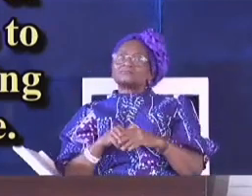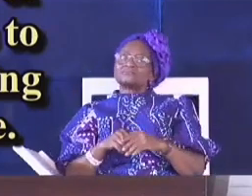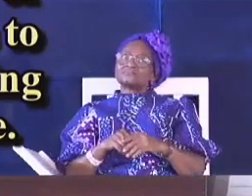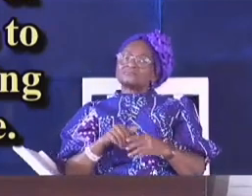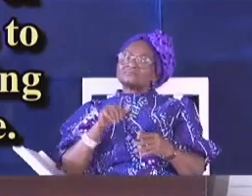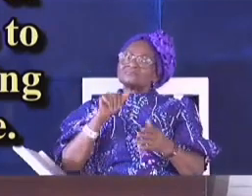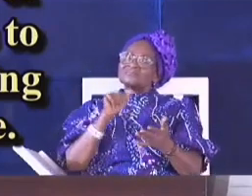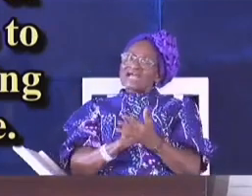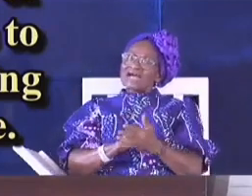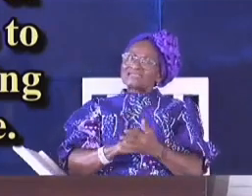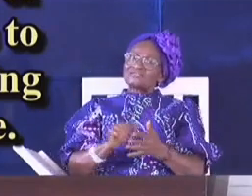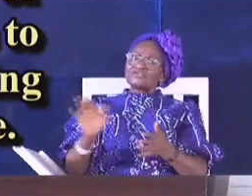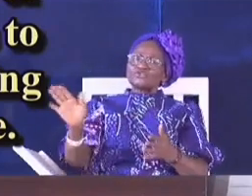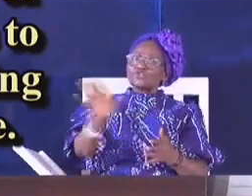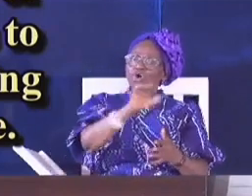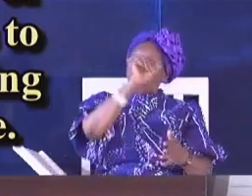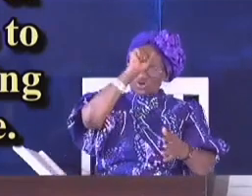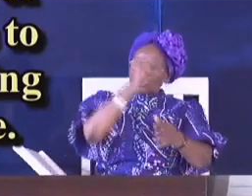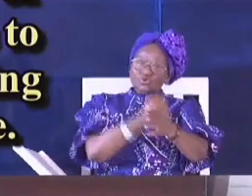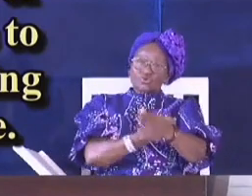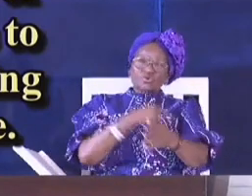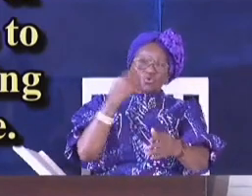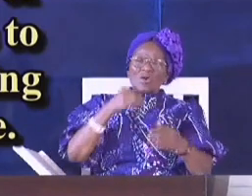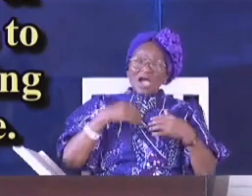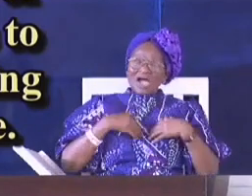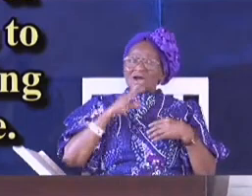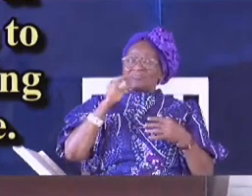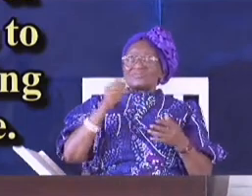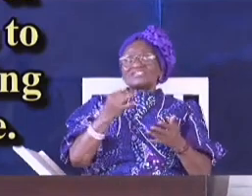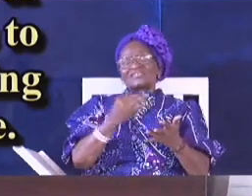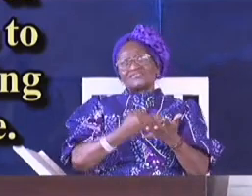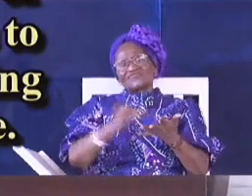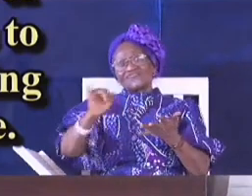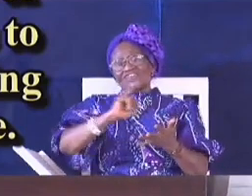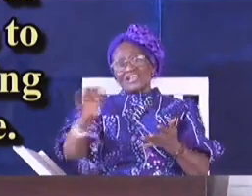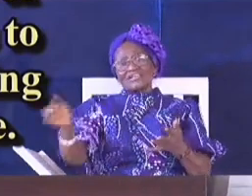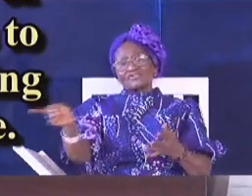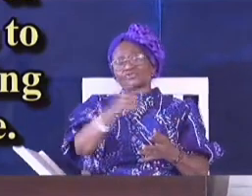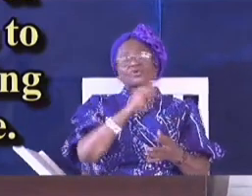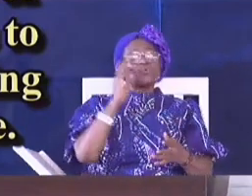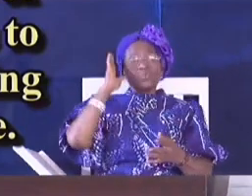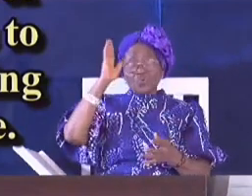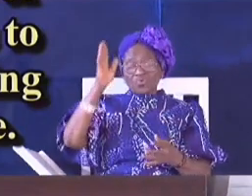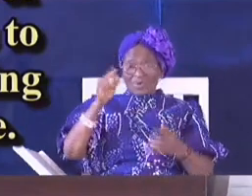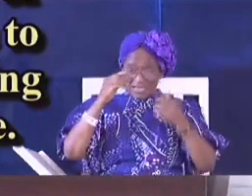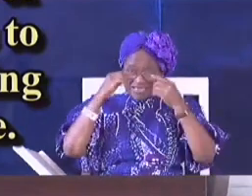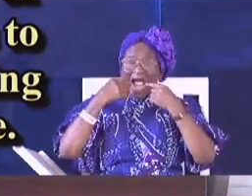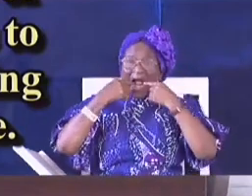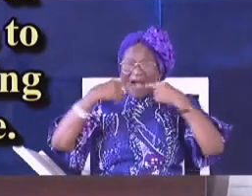That's your son who is misbehaving. You're going to decree concerning him.